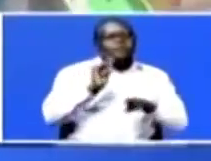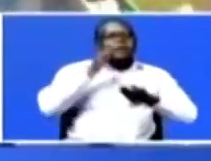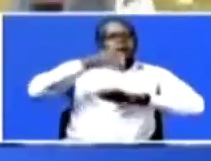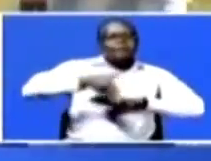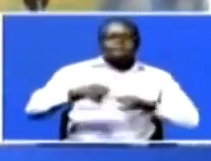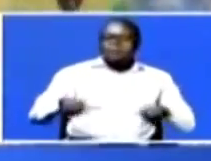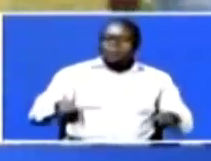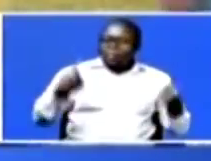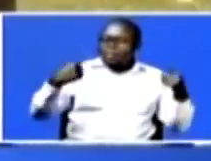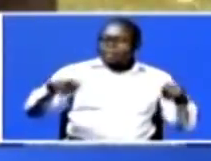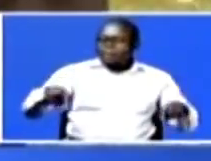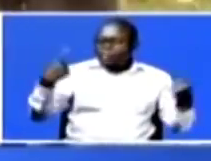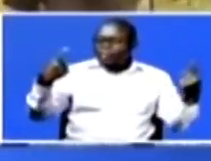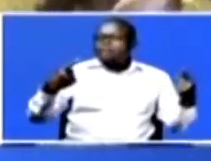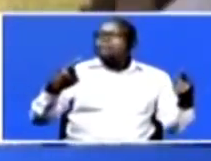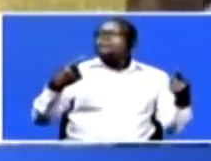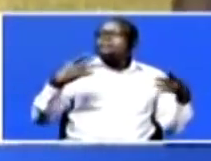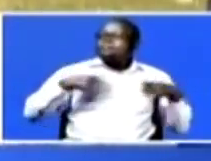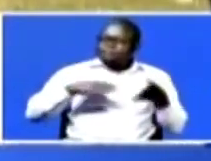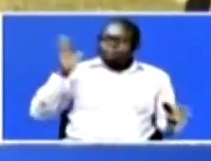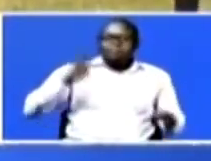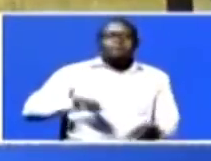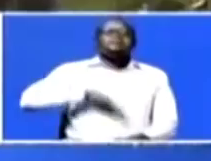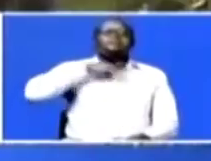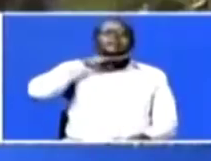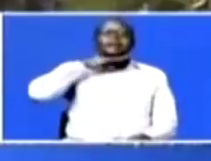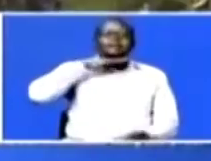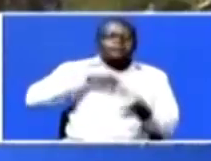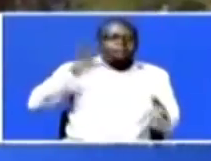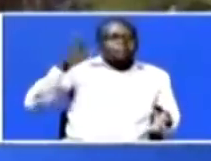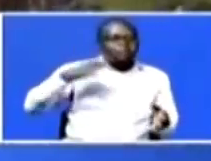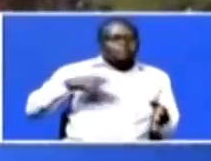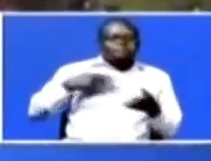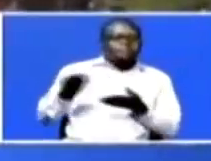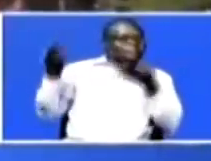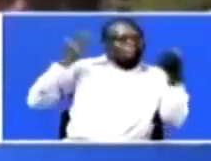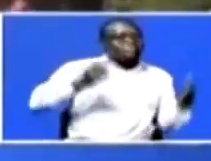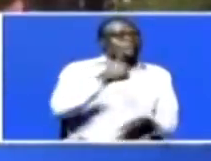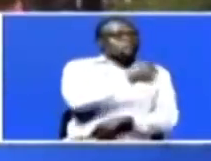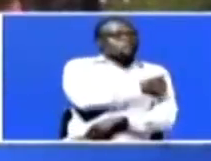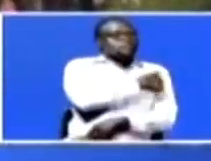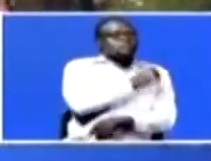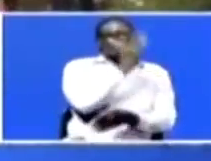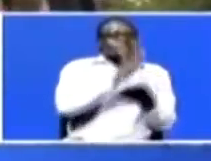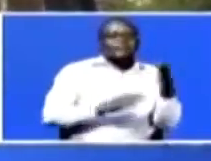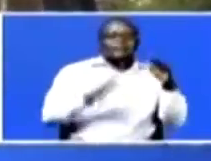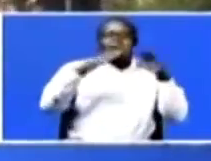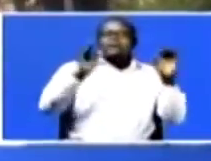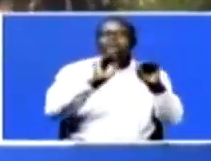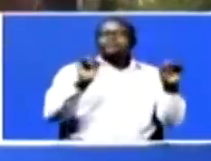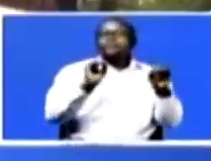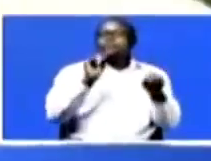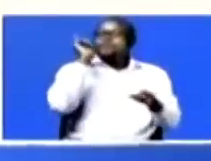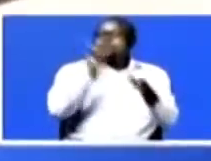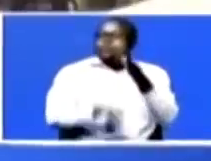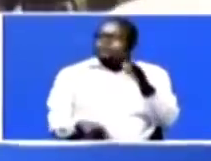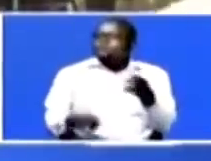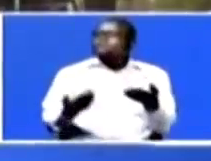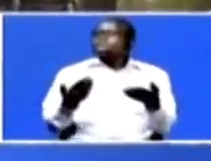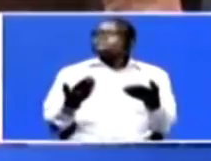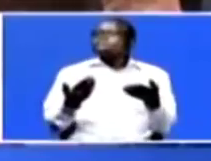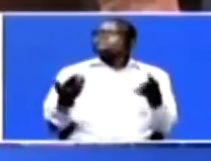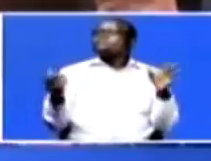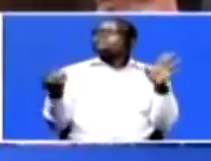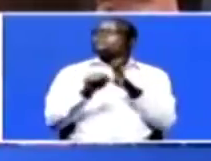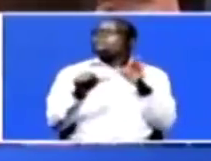weeks of clashes that left several people dead, dozens injured and hundreds homeless. But what would have been a routine